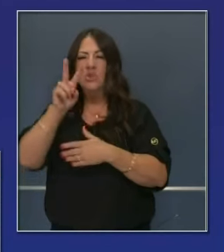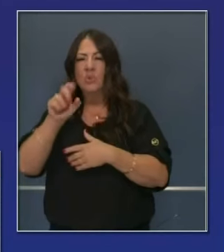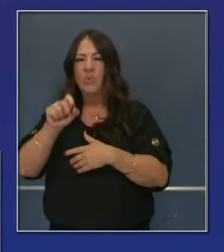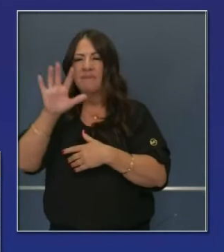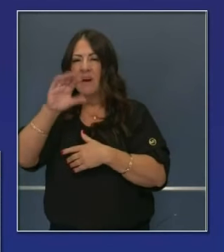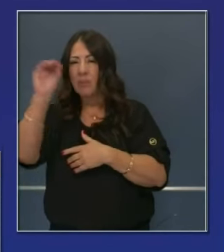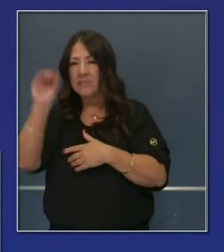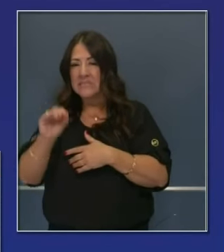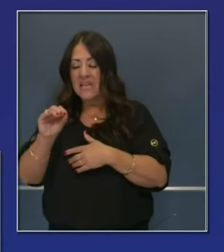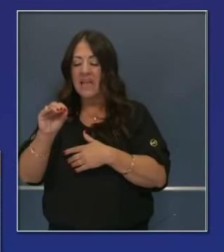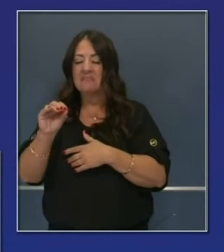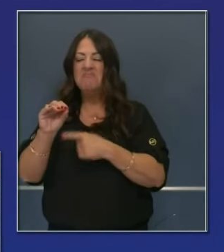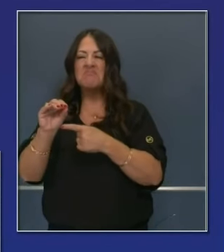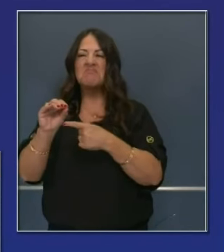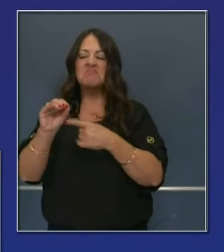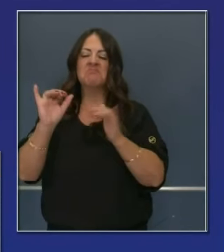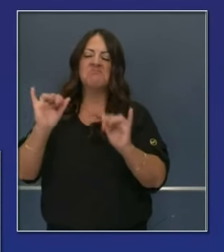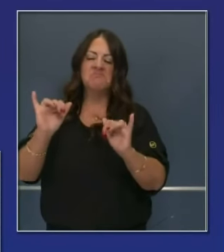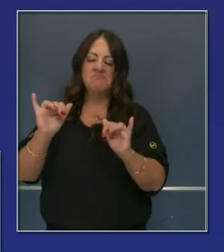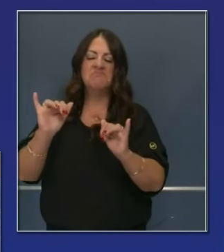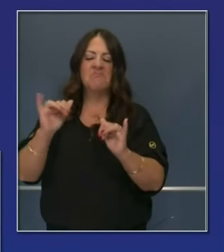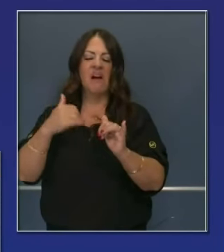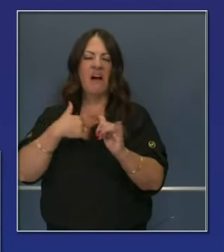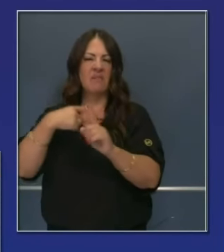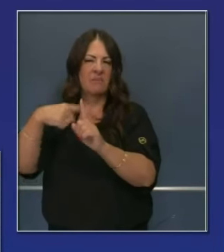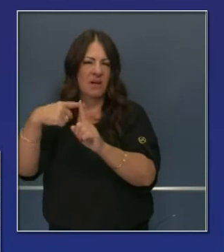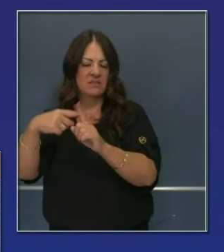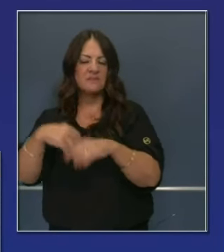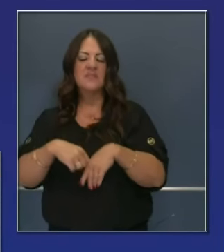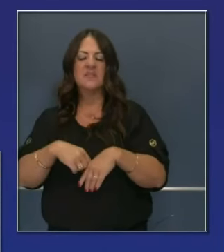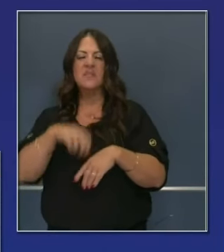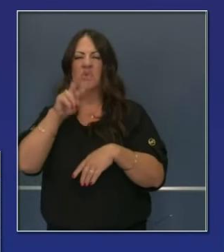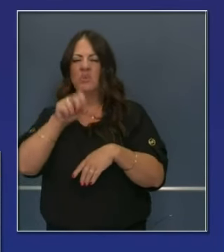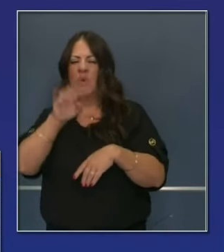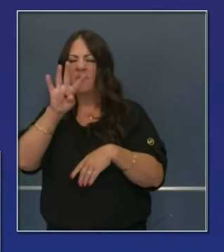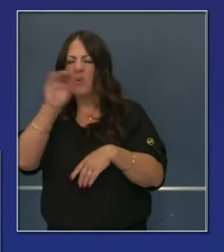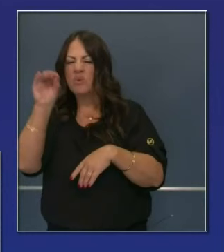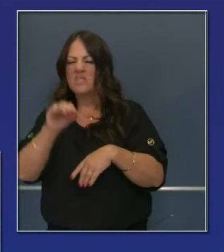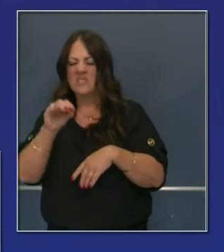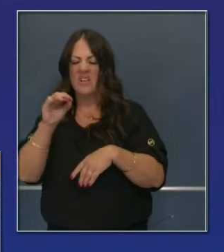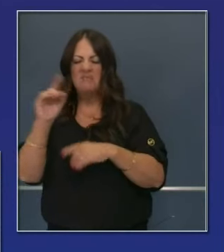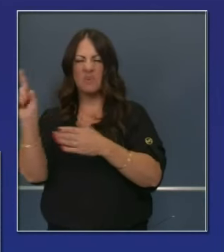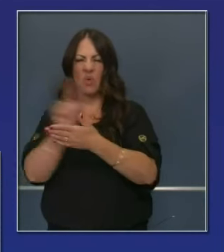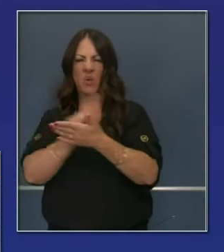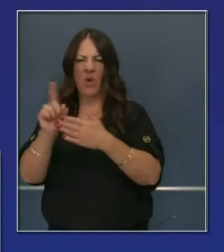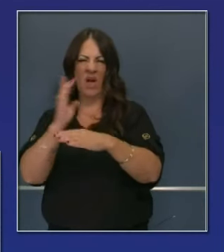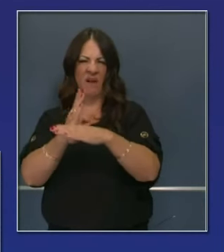The 7-day positivity rate is 2.4%. So just repeat that,